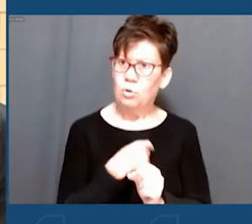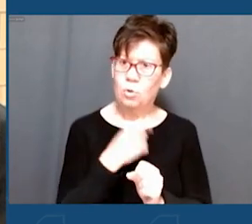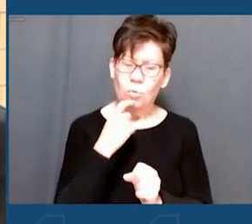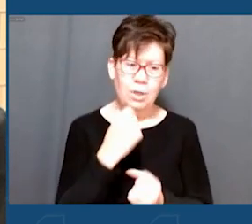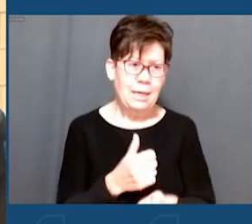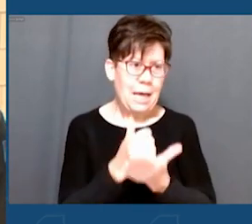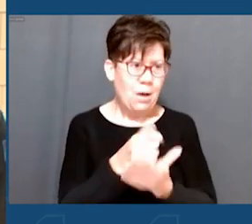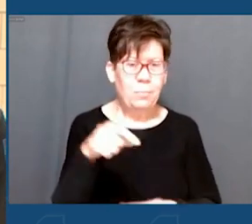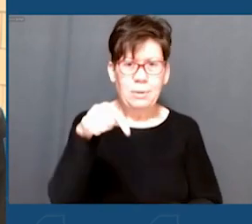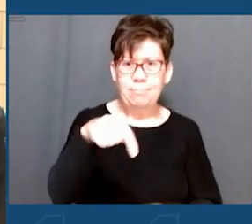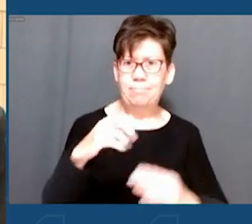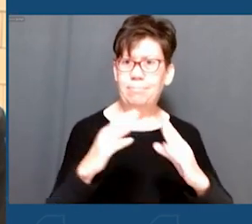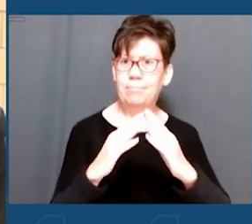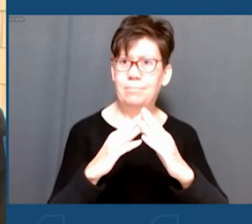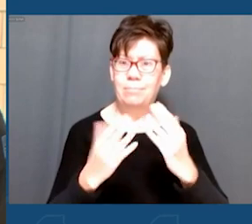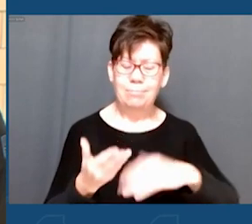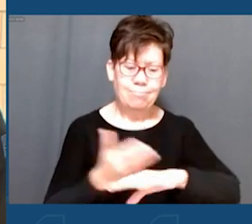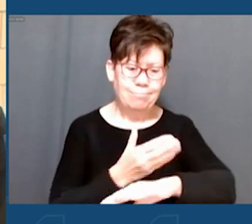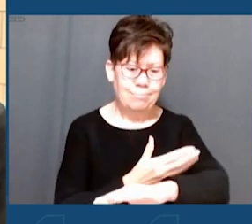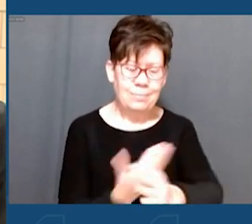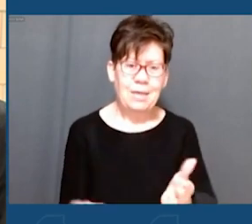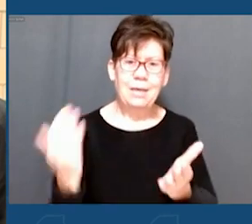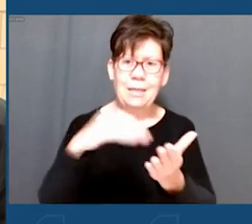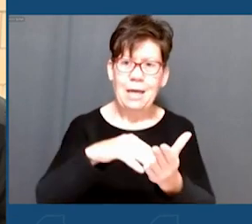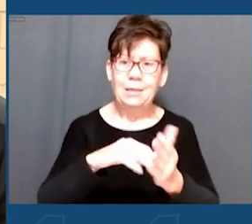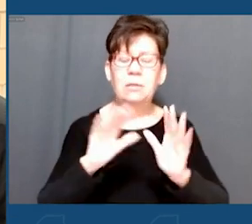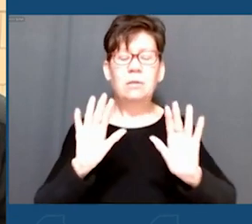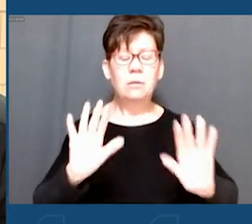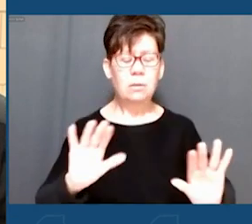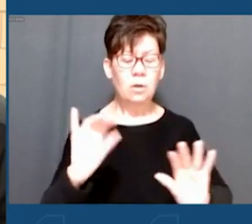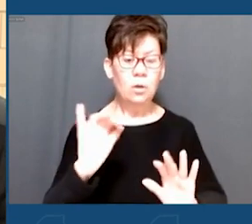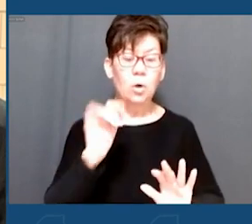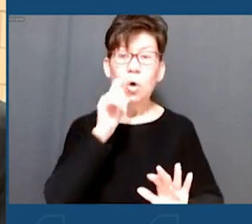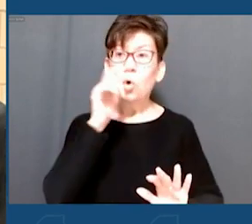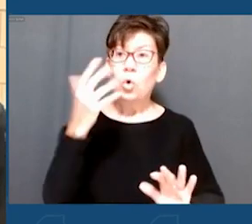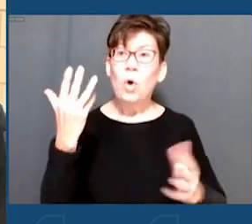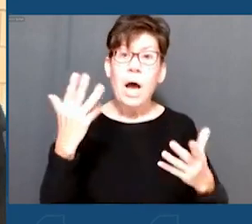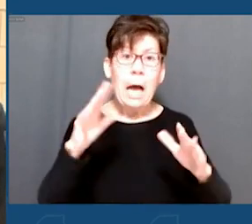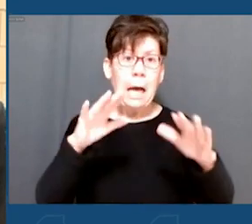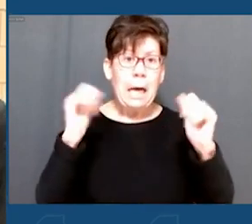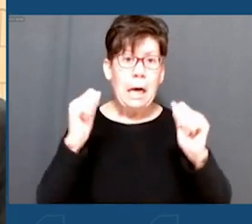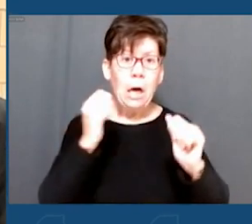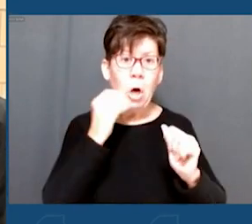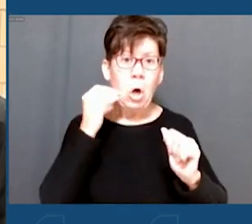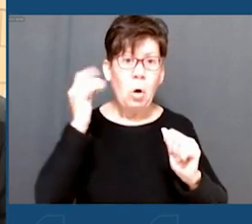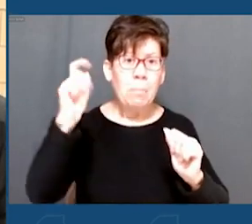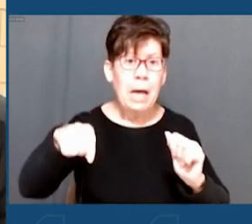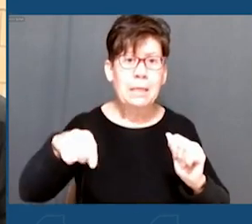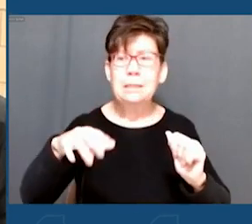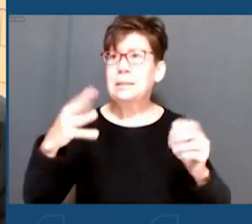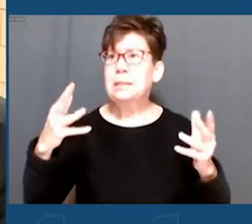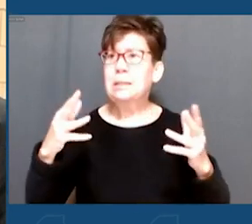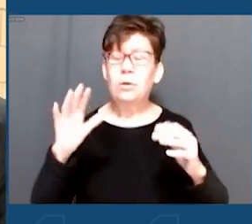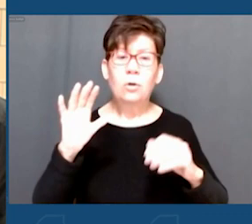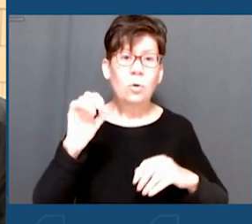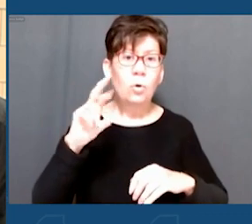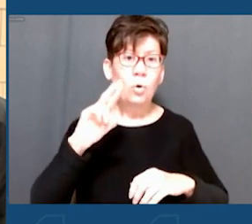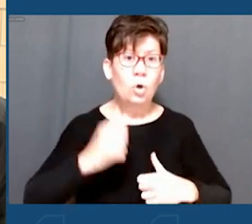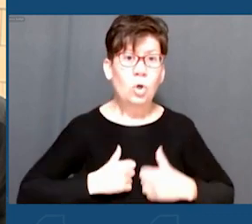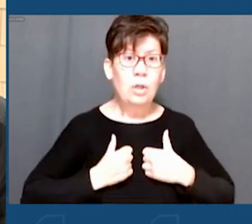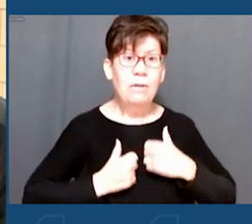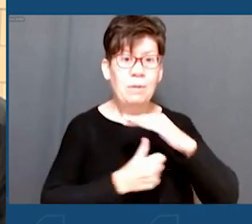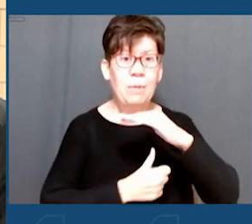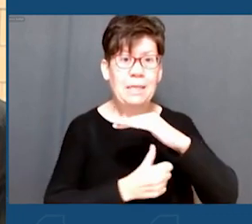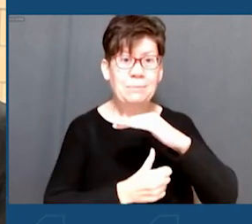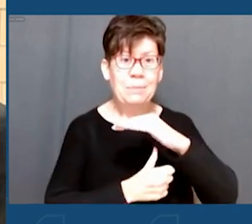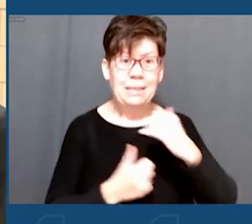I also just want to speak about those who may have been displaced by this as well. So if you lived in a basement, one of the conversations